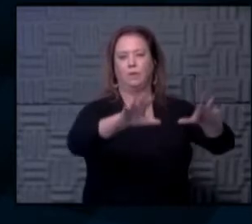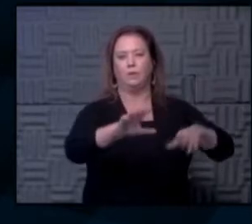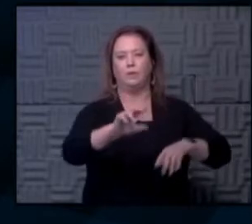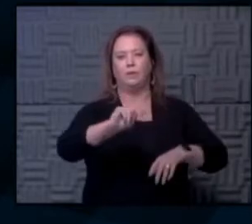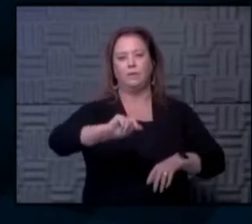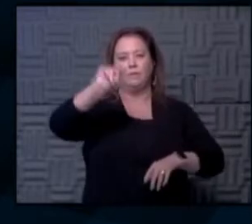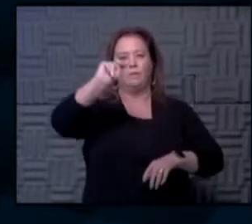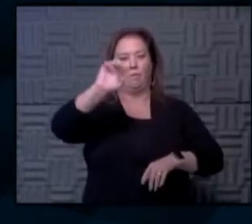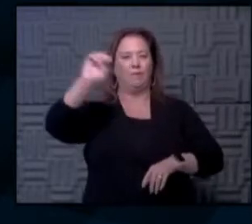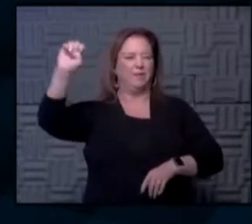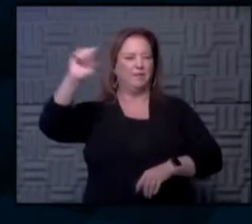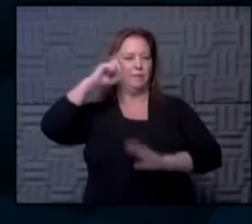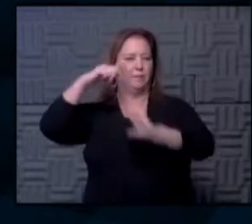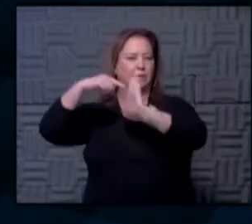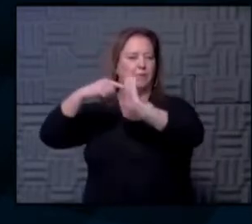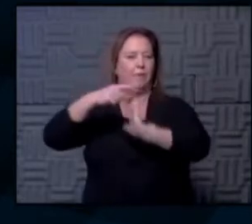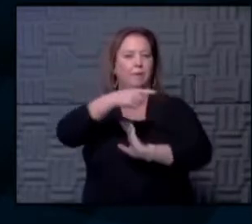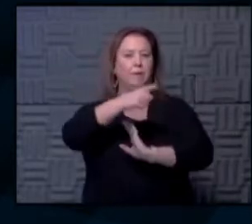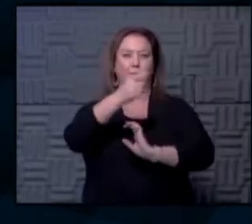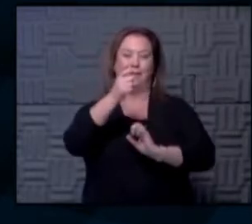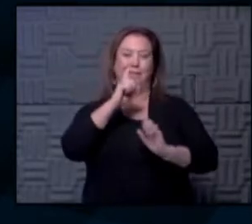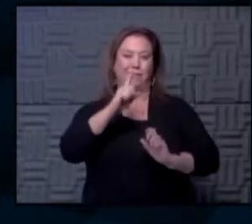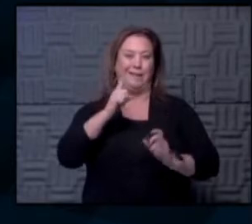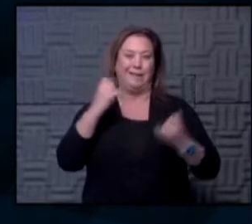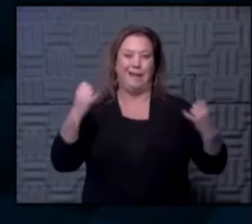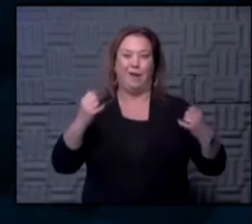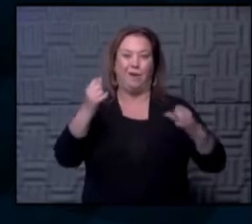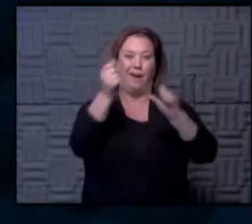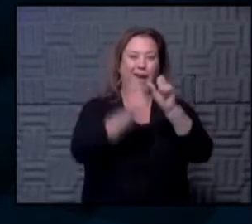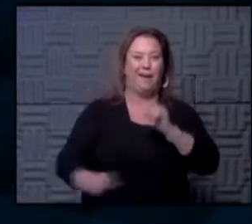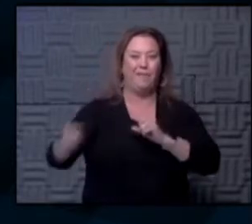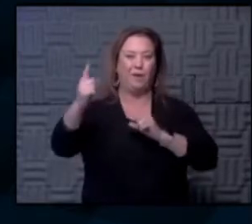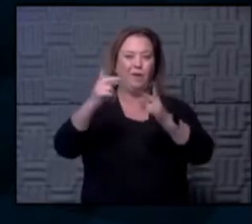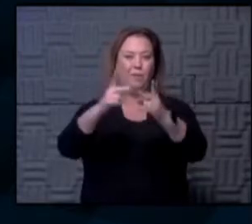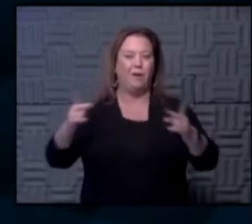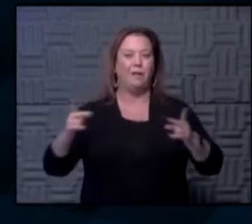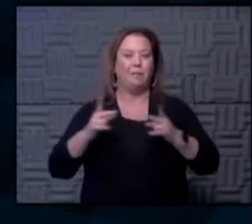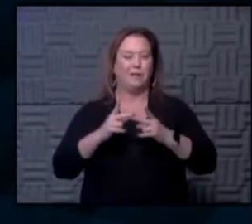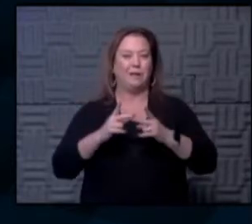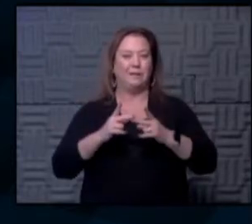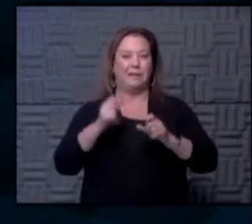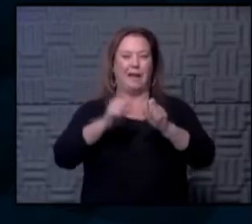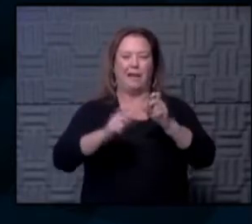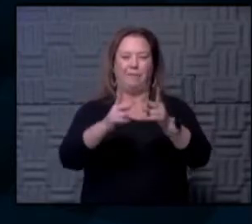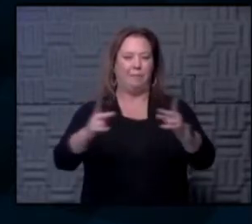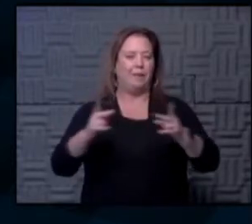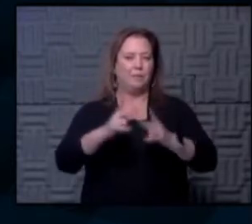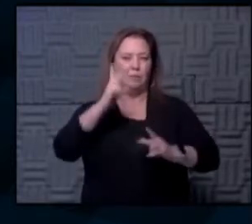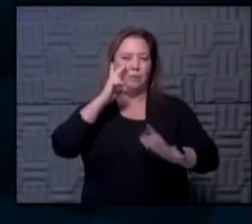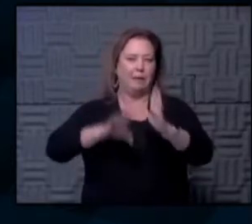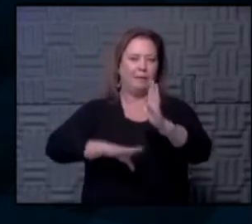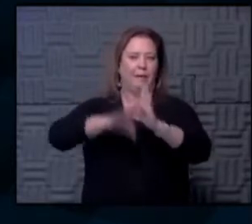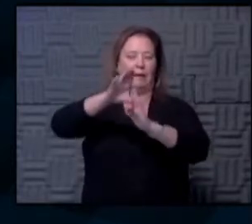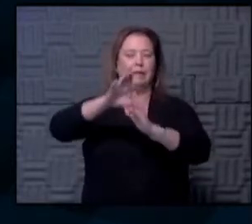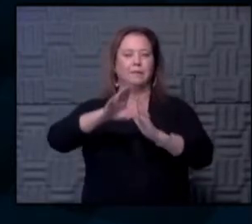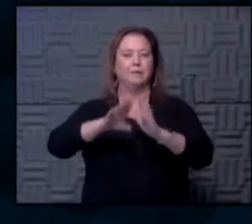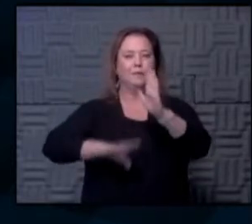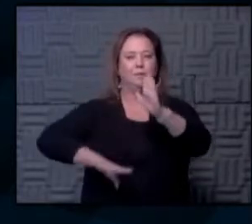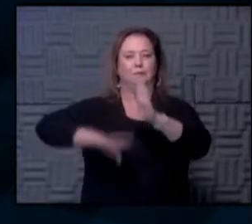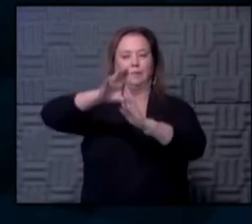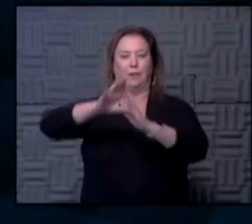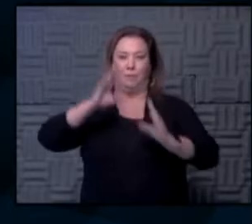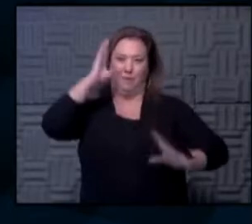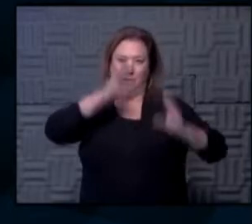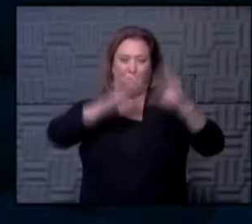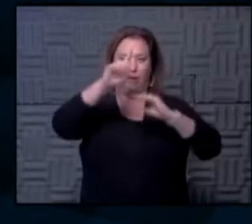like the Northeast, for example, but everywhere now seeing a pretty rapid increase, that fall surge that we've been worried about, and definitely